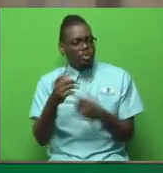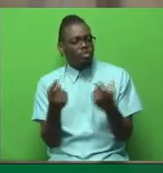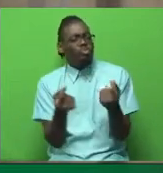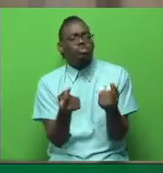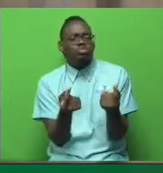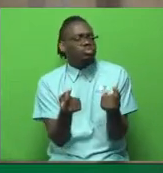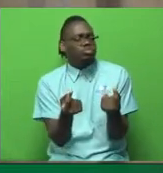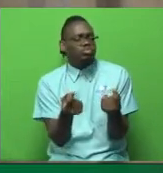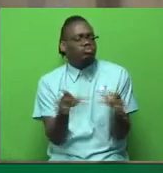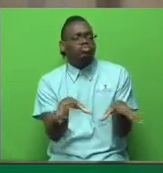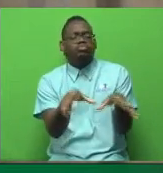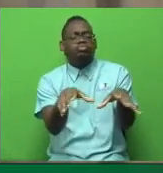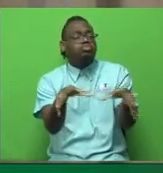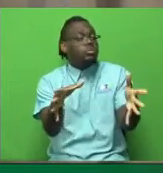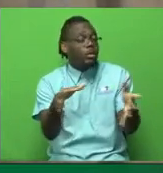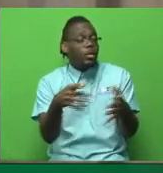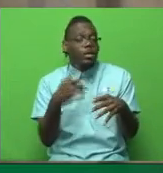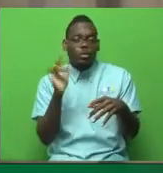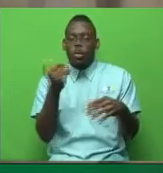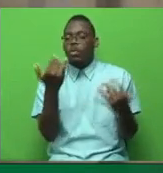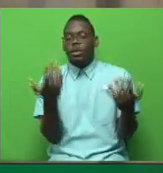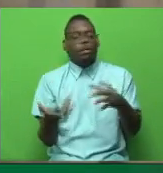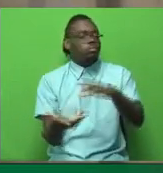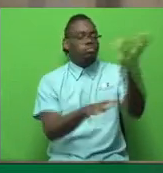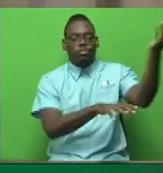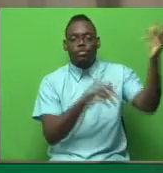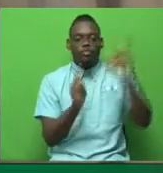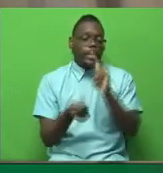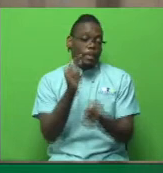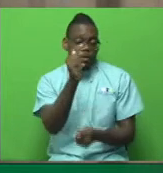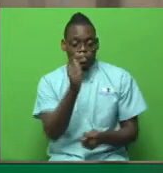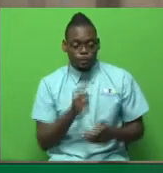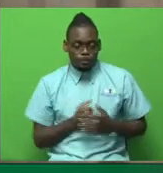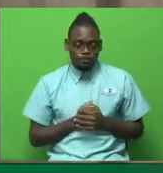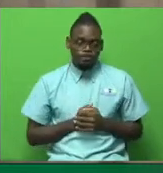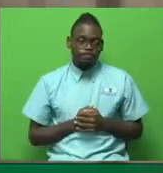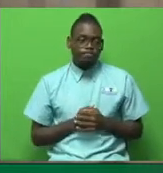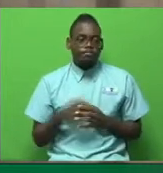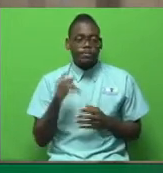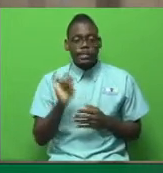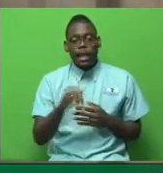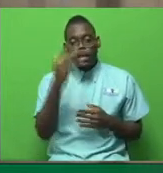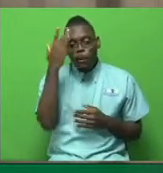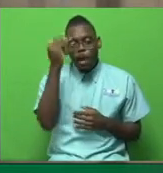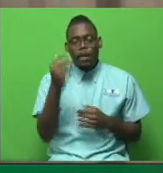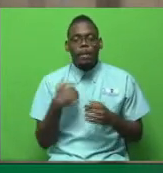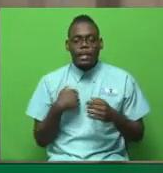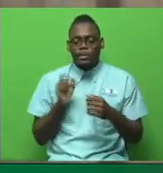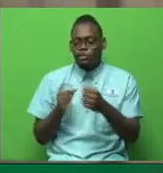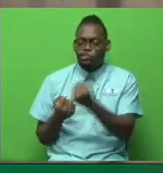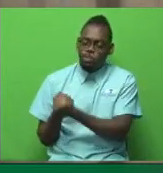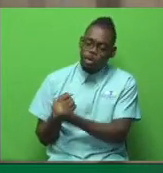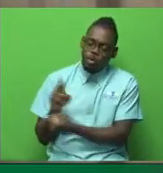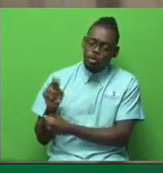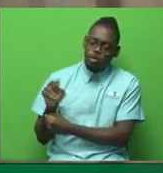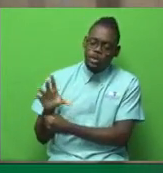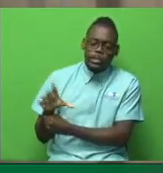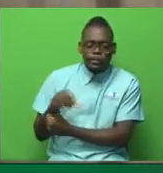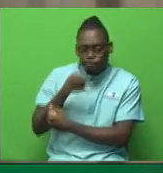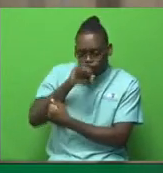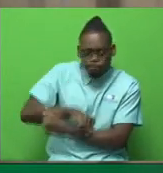stay in power the more we have to complain about and that is why I can stand here as a member of the UNC because the change has to come